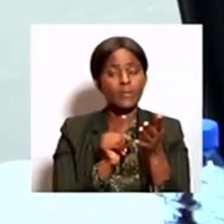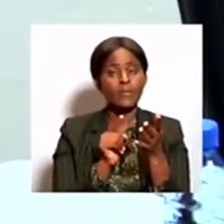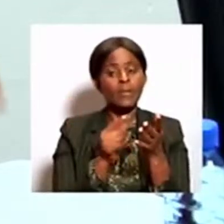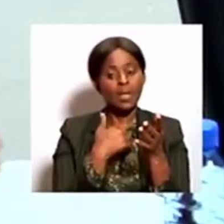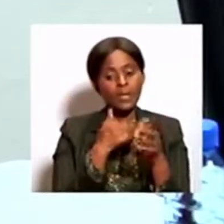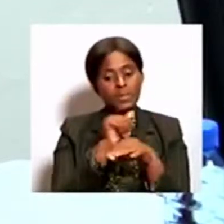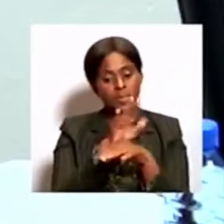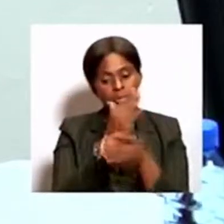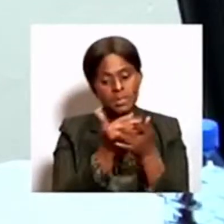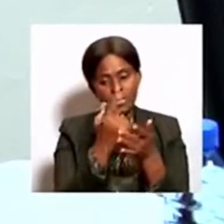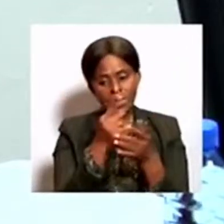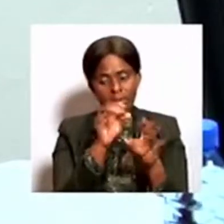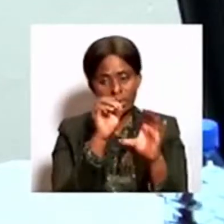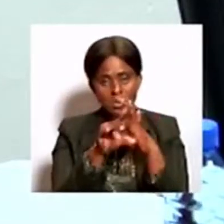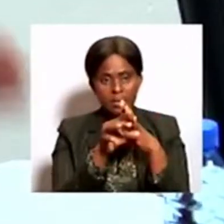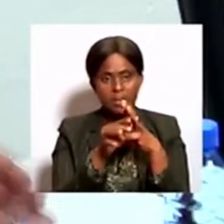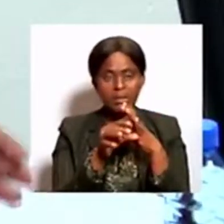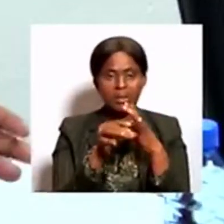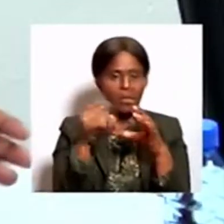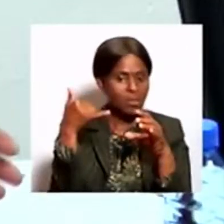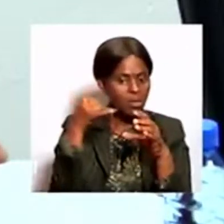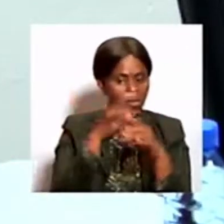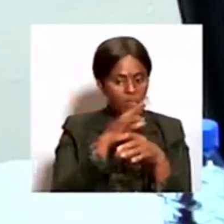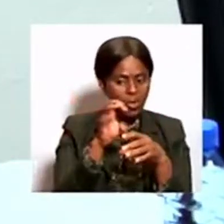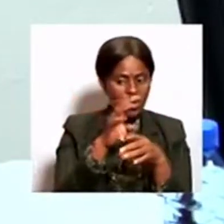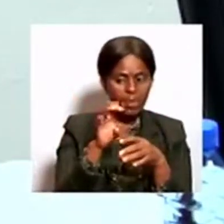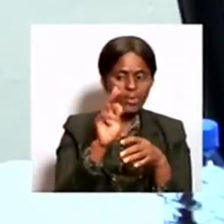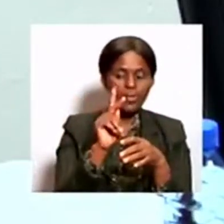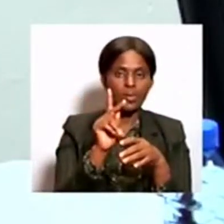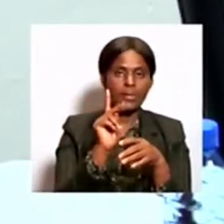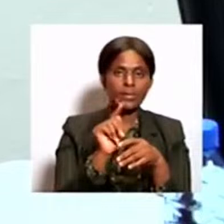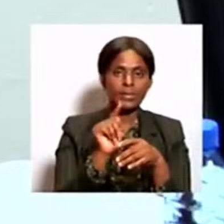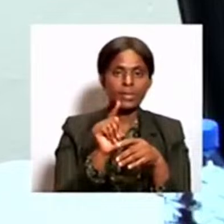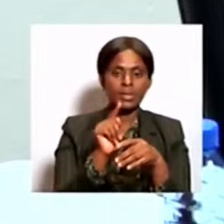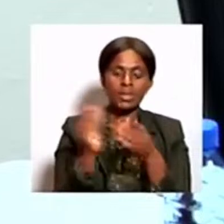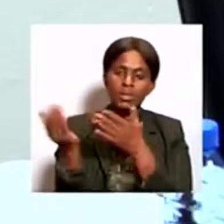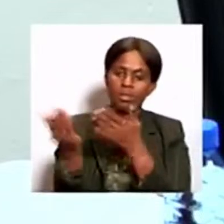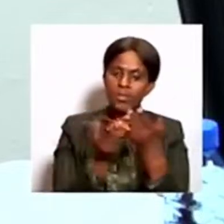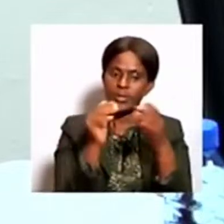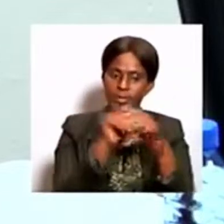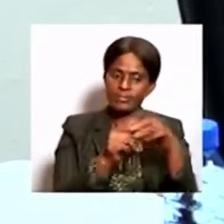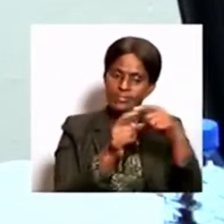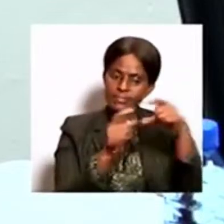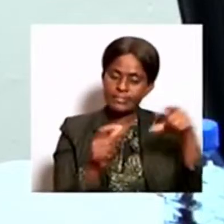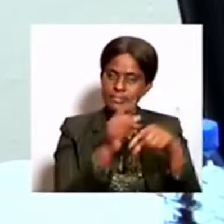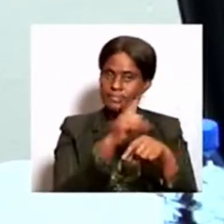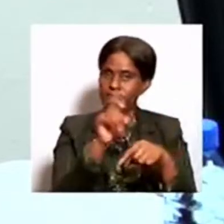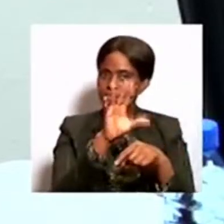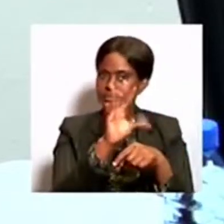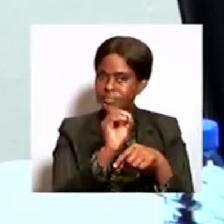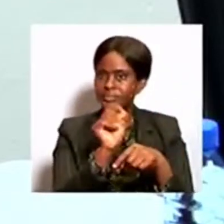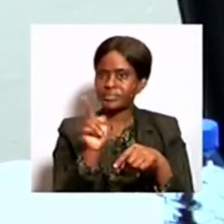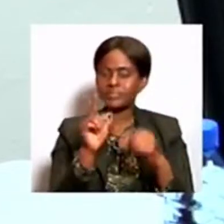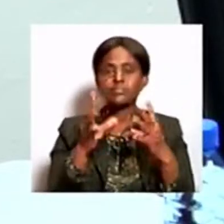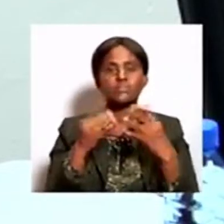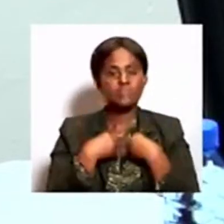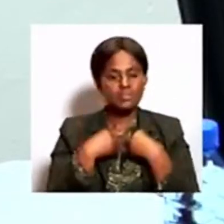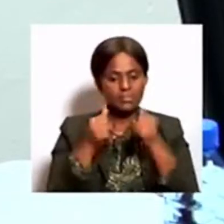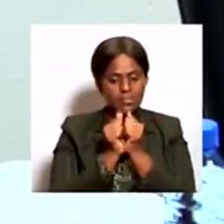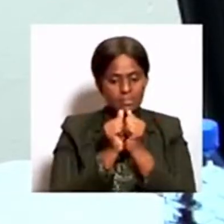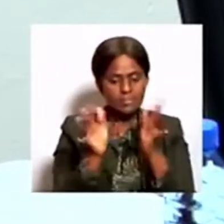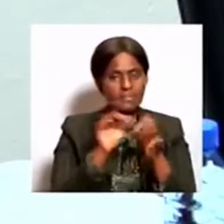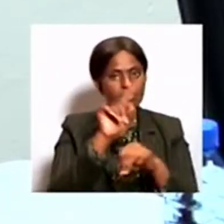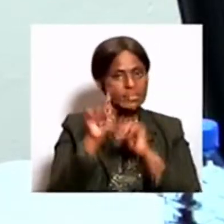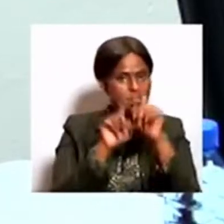sent someone to deposit a 400 kwacha. He brings a receipt of 150. You accept it without